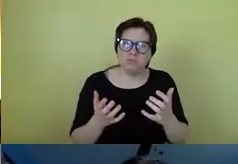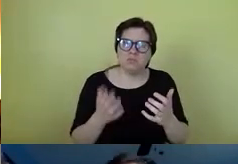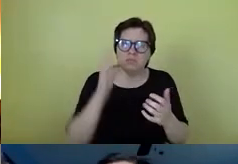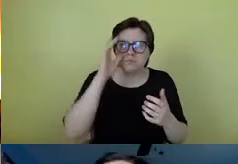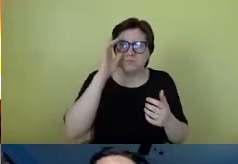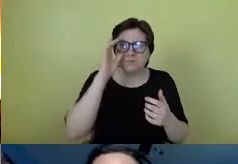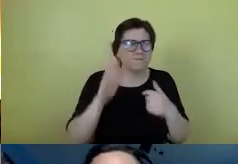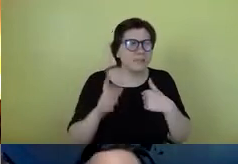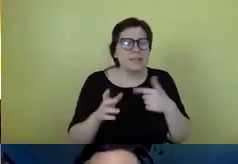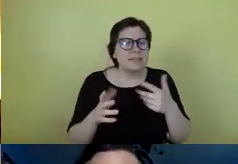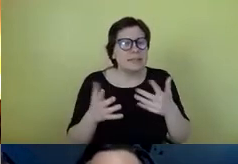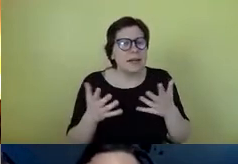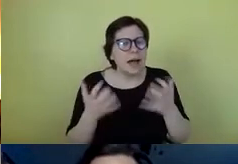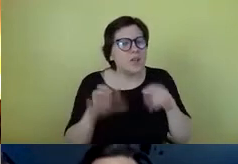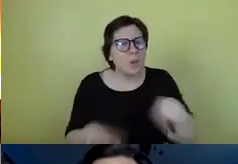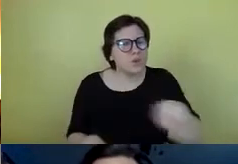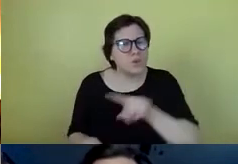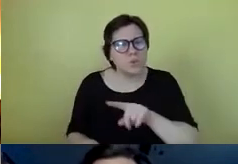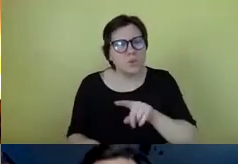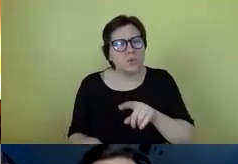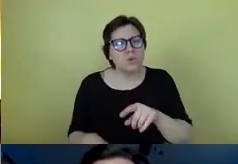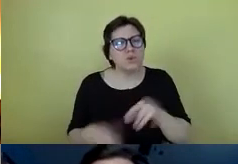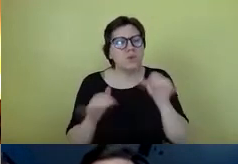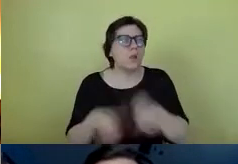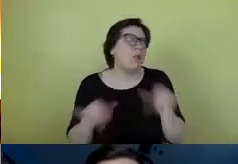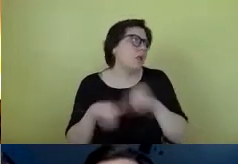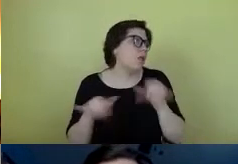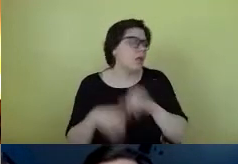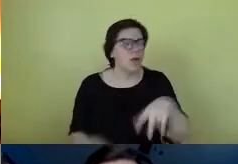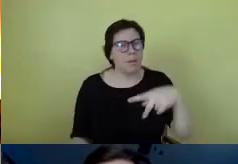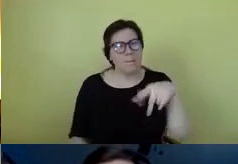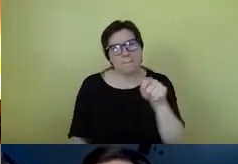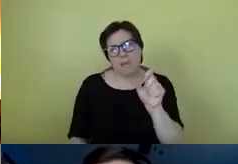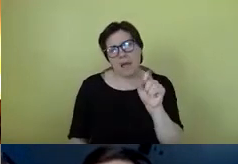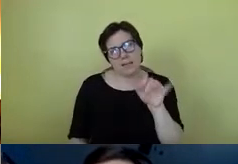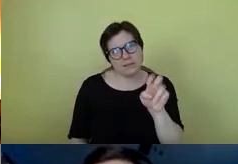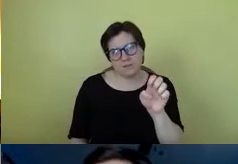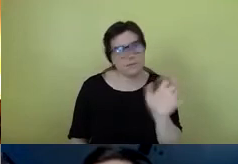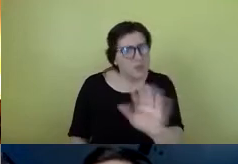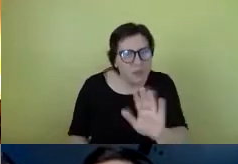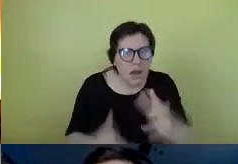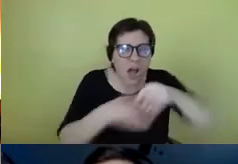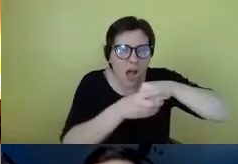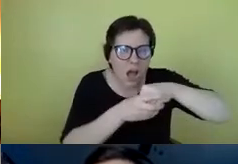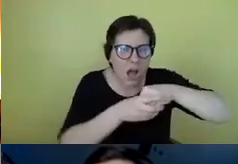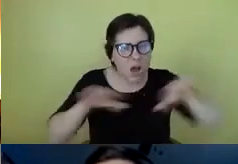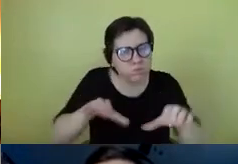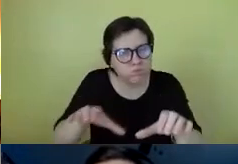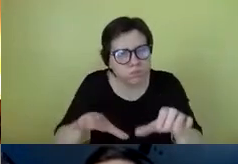I don't want you to be passive. I want you to be active, engaged. I want you to